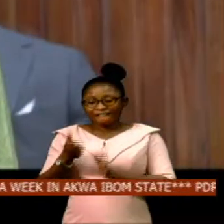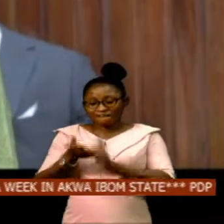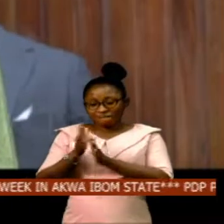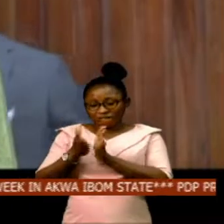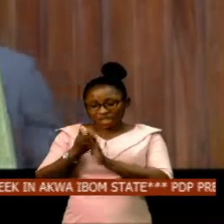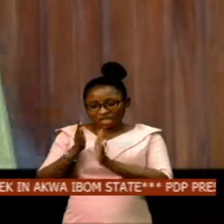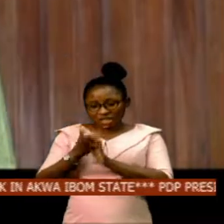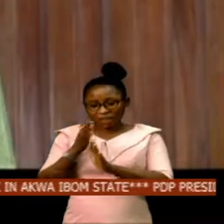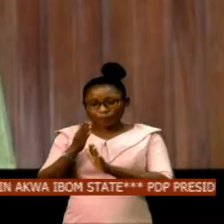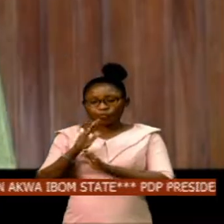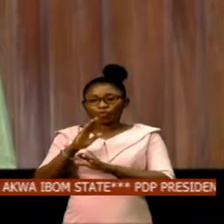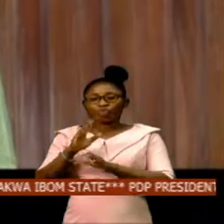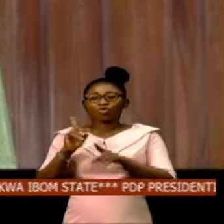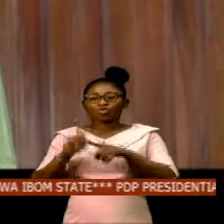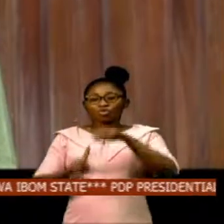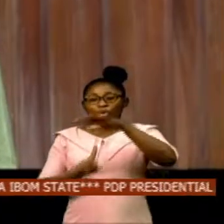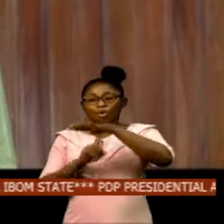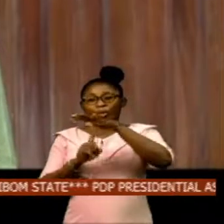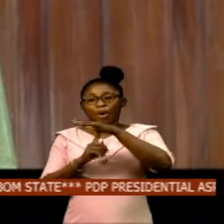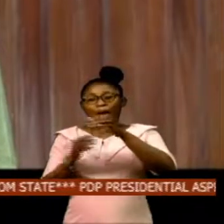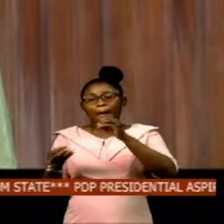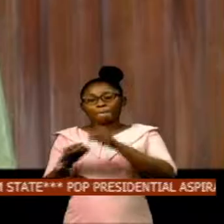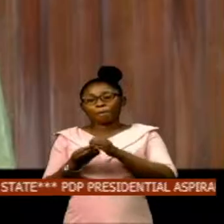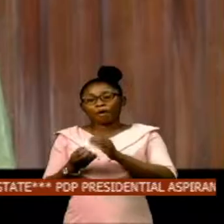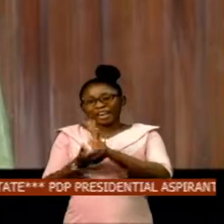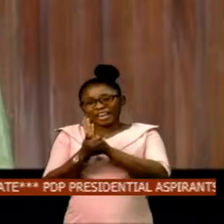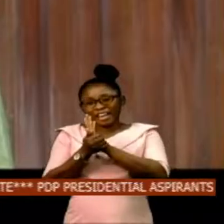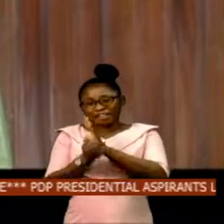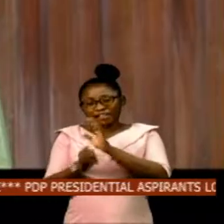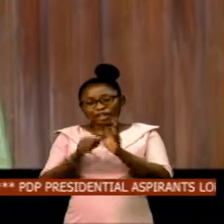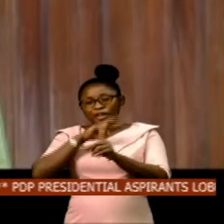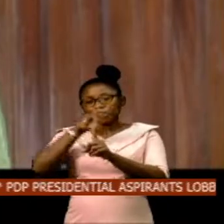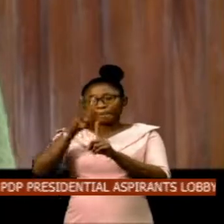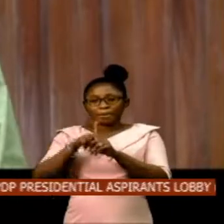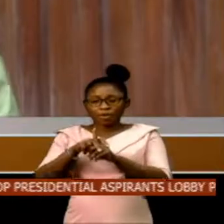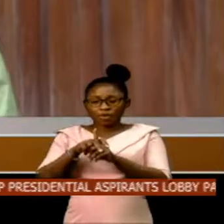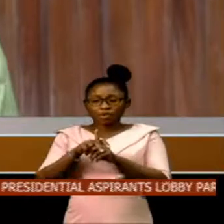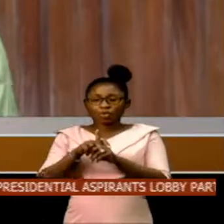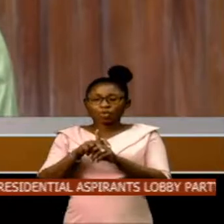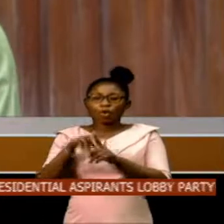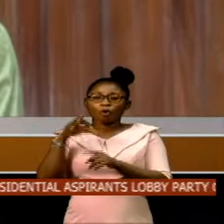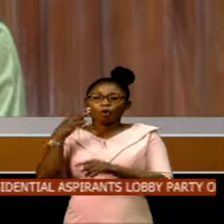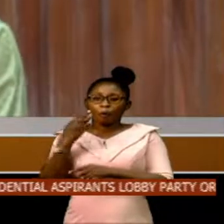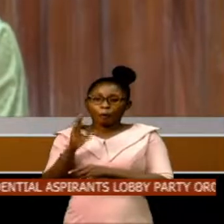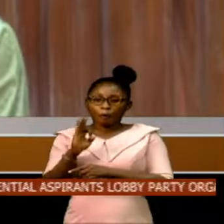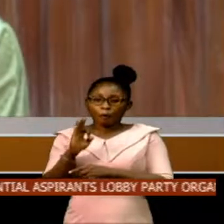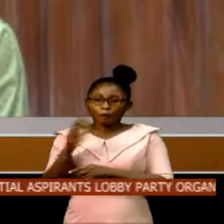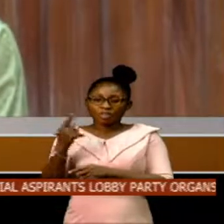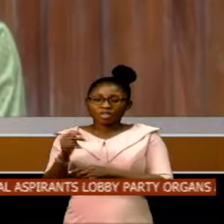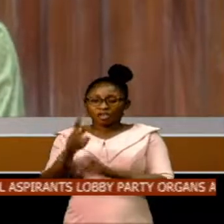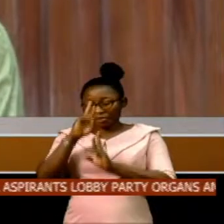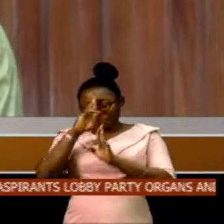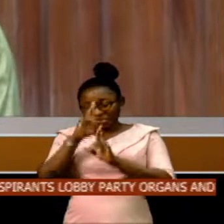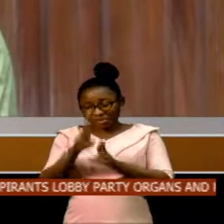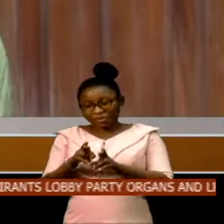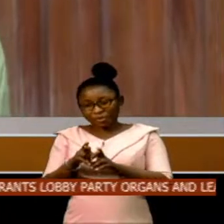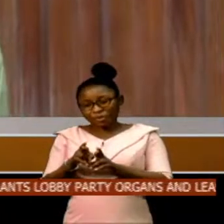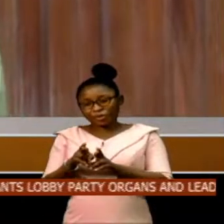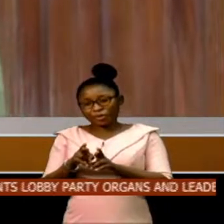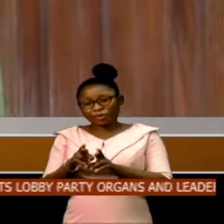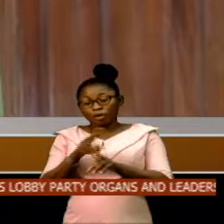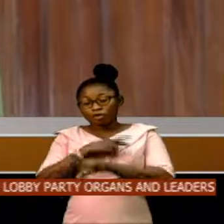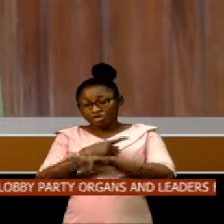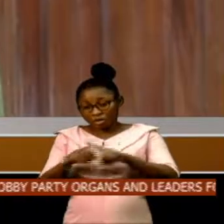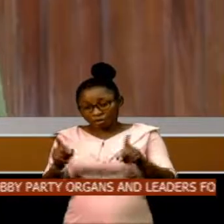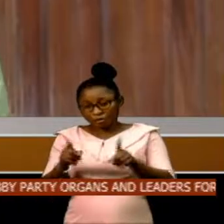fast-track the optimum and more effective implementation of the respective